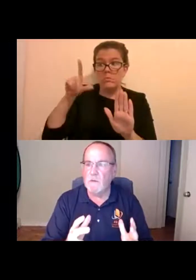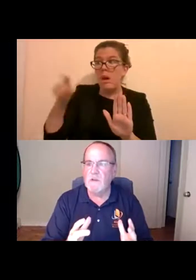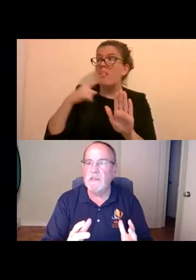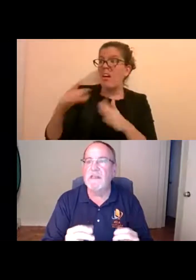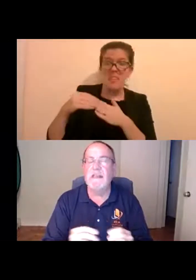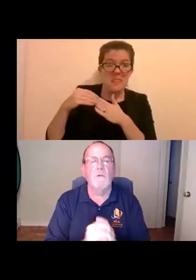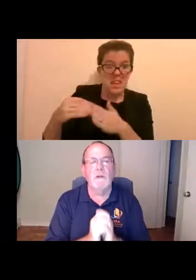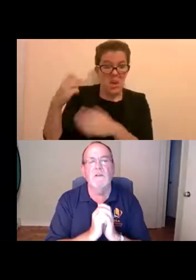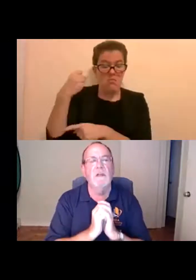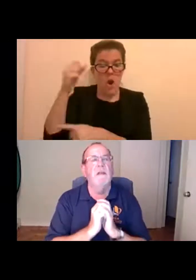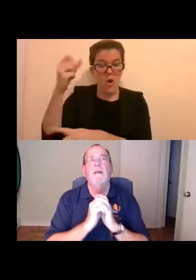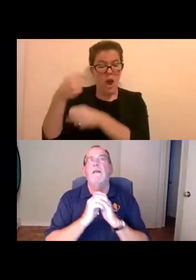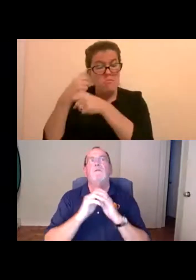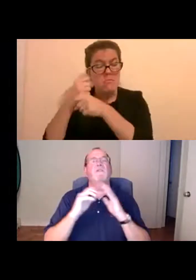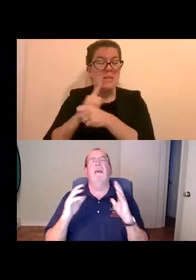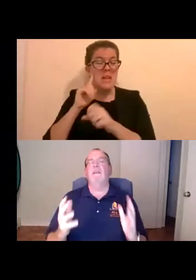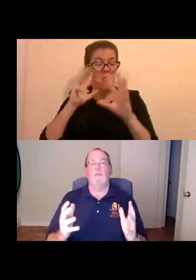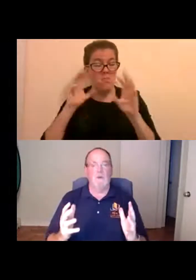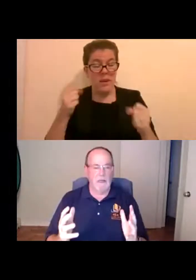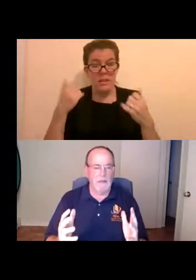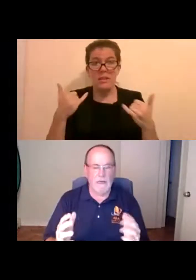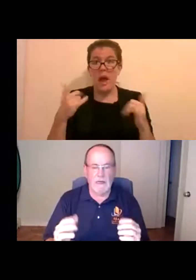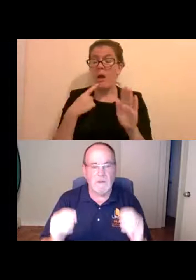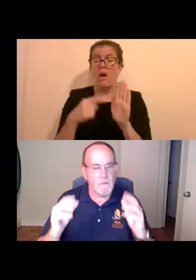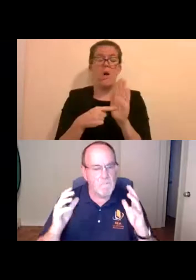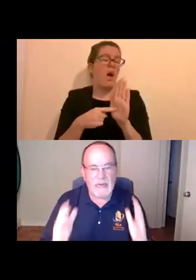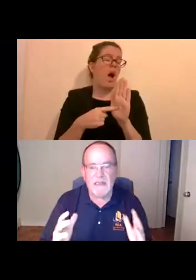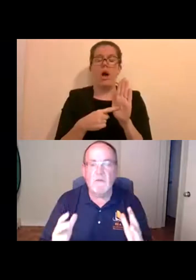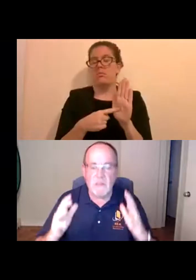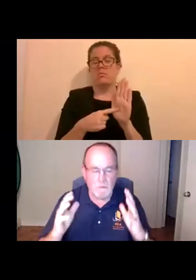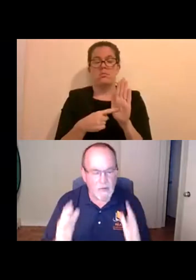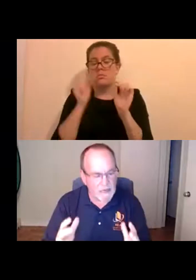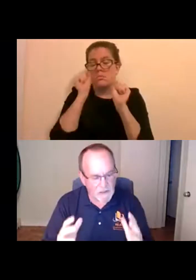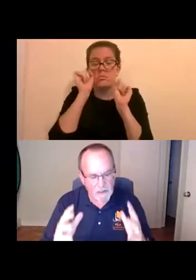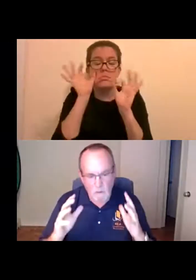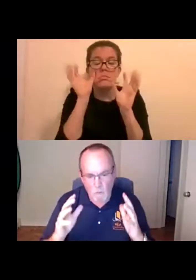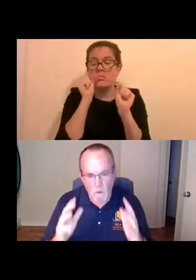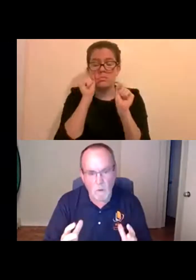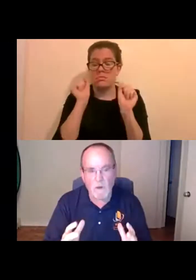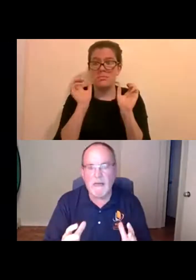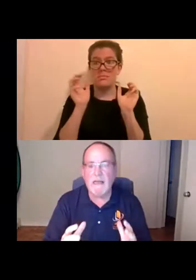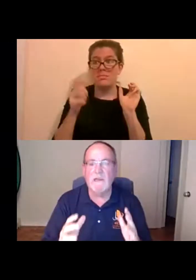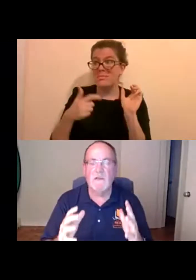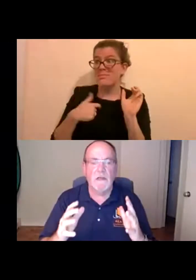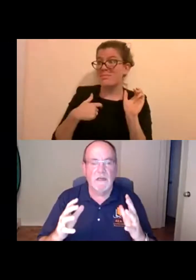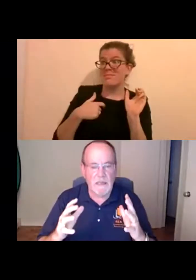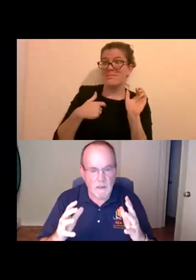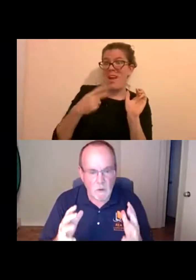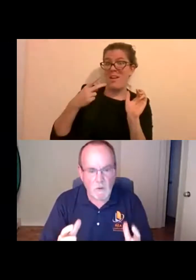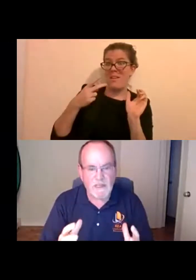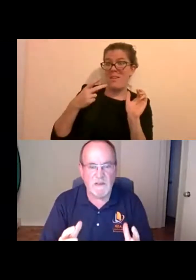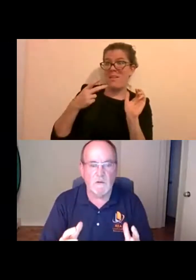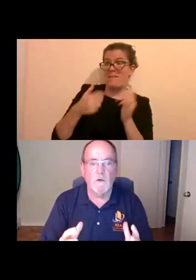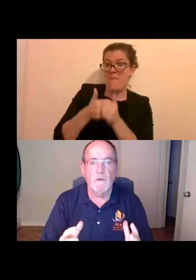this protest. And it was textbook. I mean, it was amazing. It was the best, well-organized kind